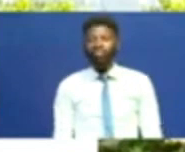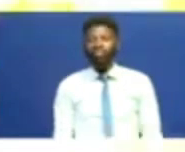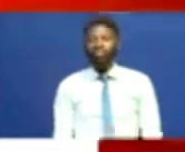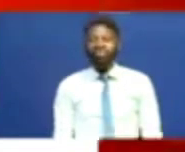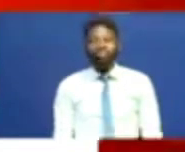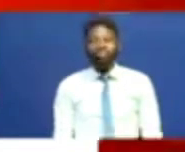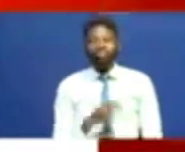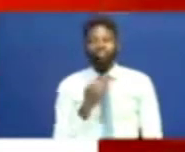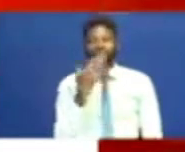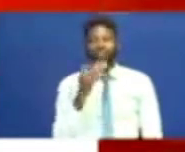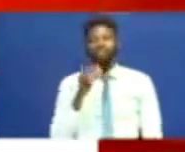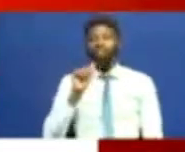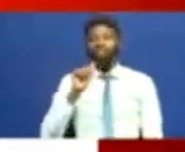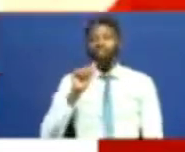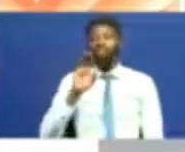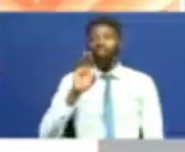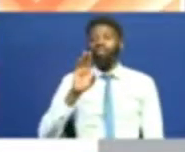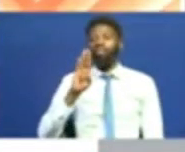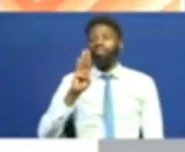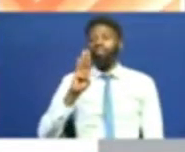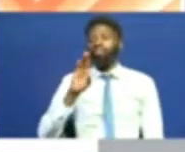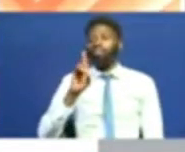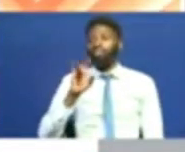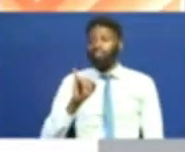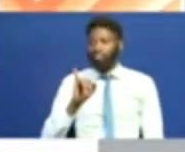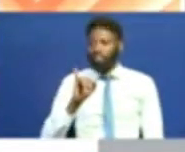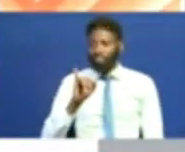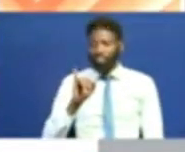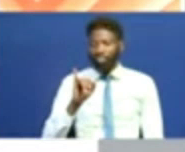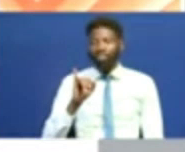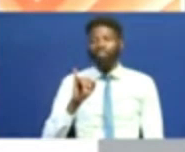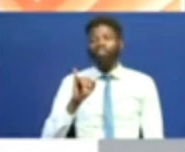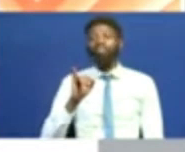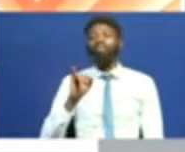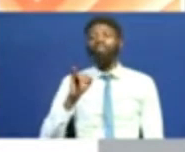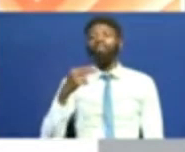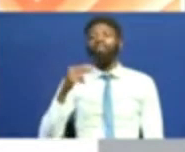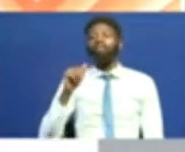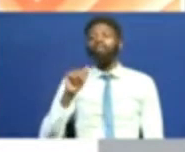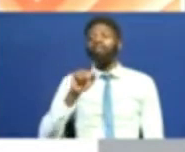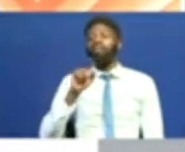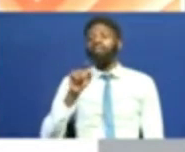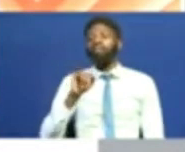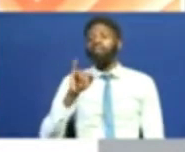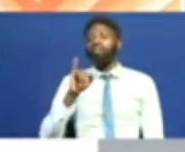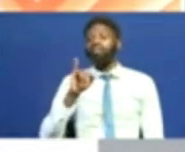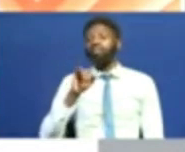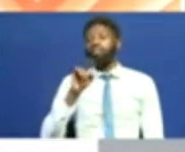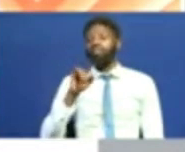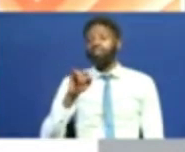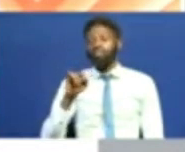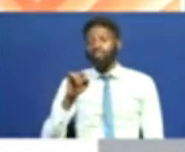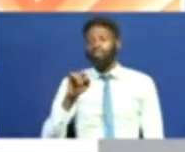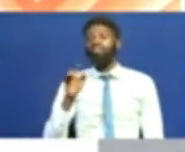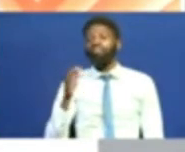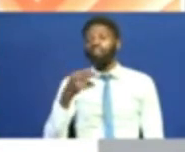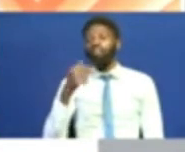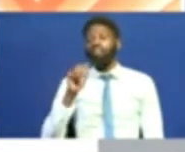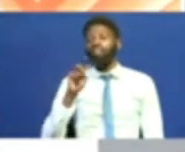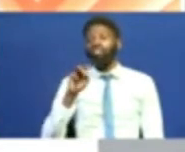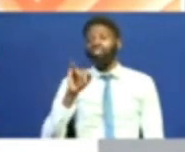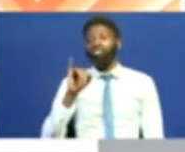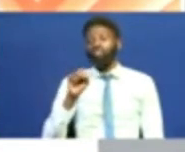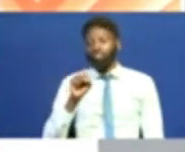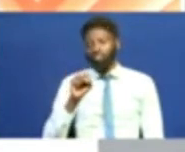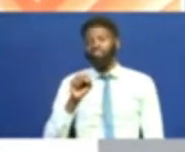Thank you, Abdi. Good to have you. Abdi Aziz Hashim has just attended a press briefing and he has highlighted a number of issues that